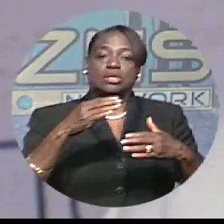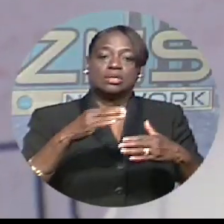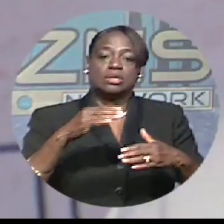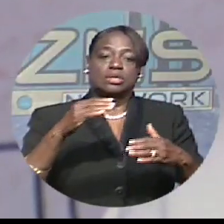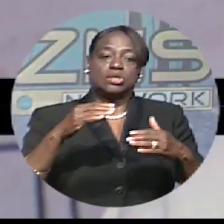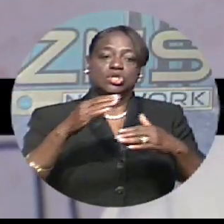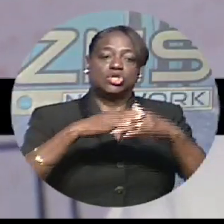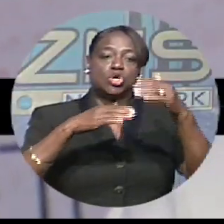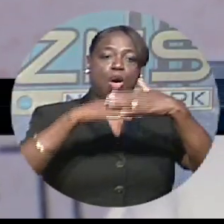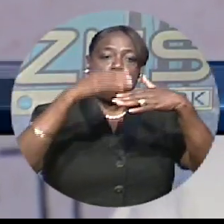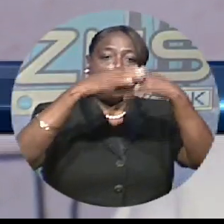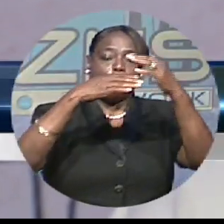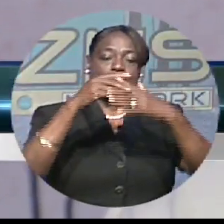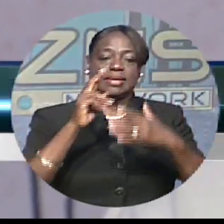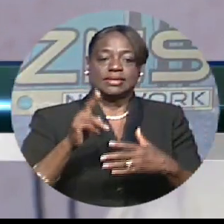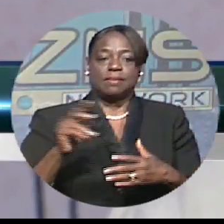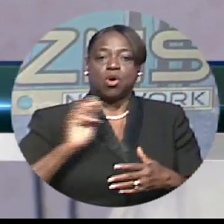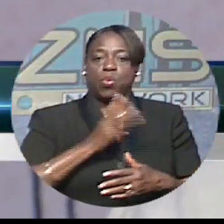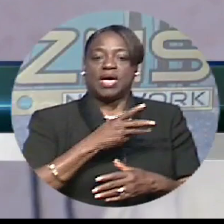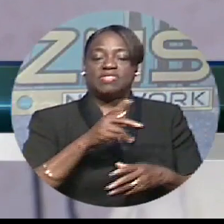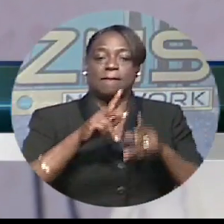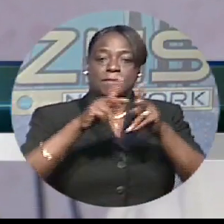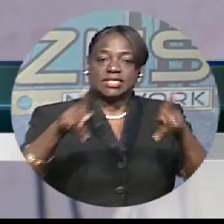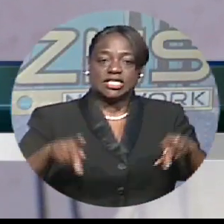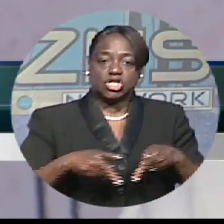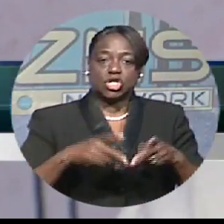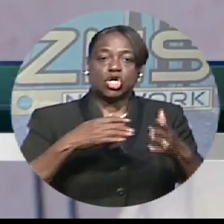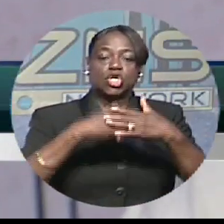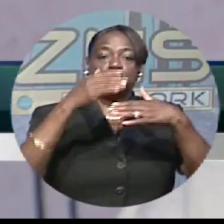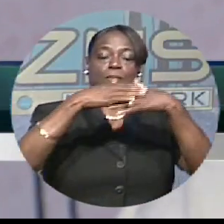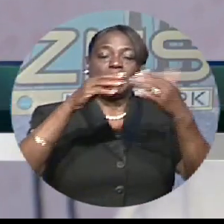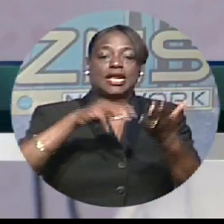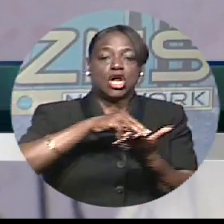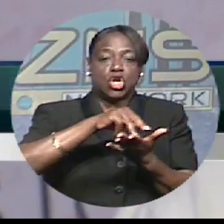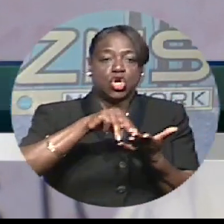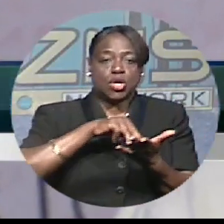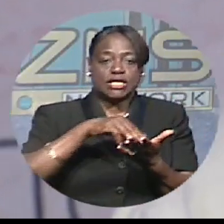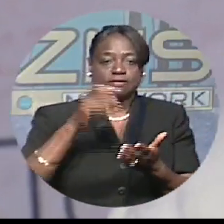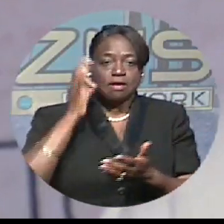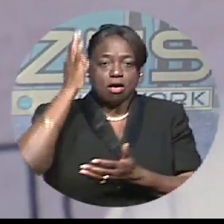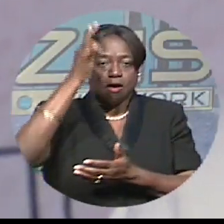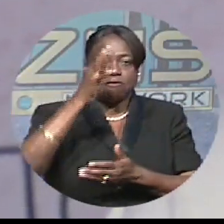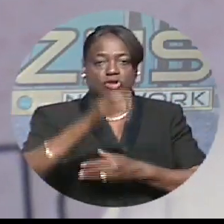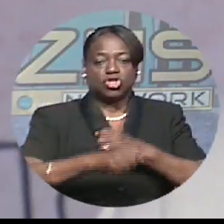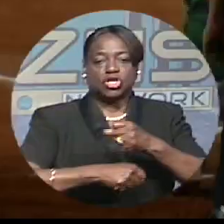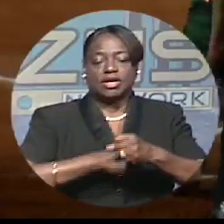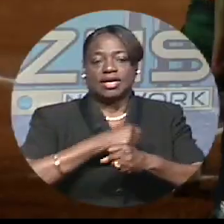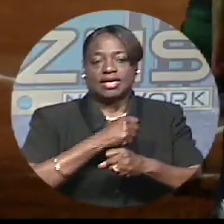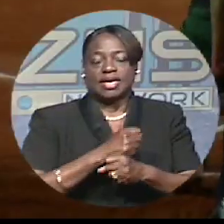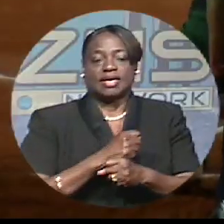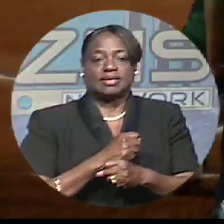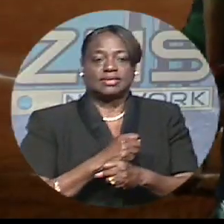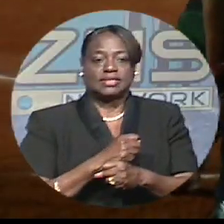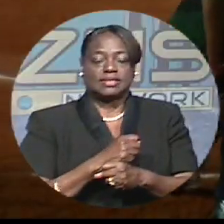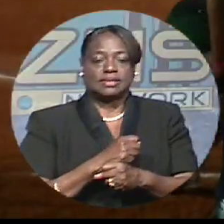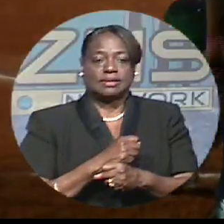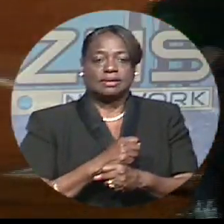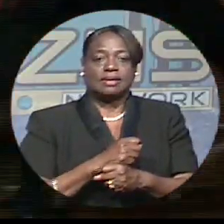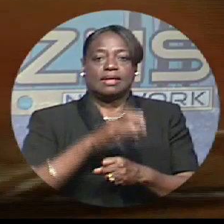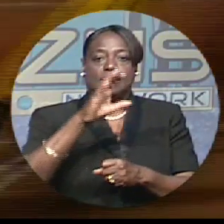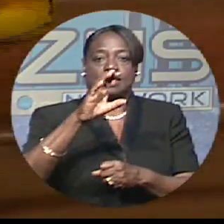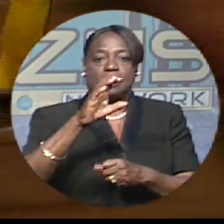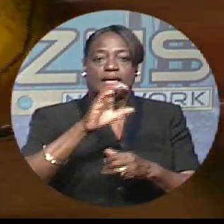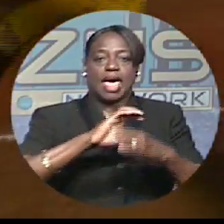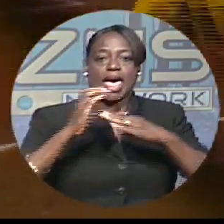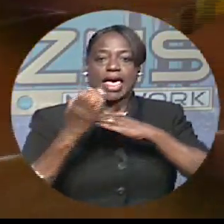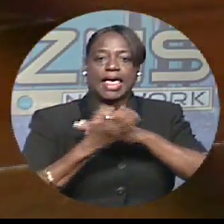so we're in a position now to build a nucleus for future future years and for future players. Cayman Islands Association